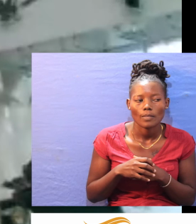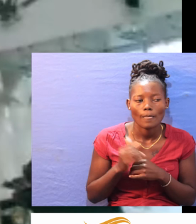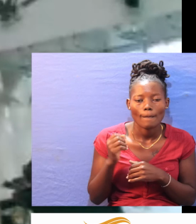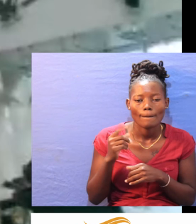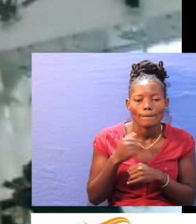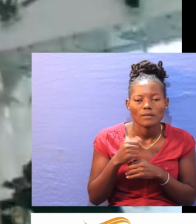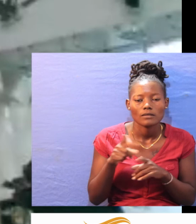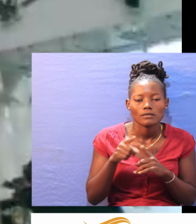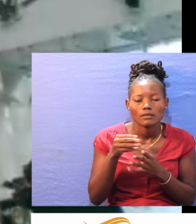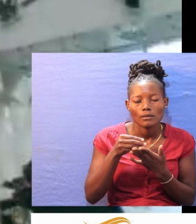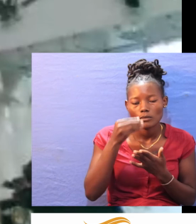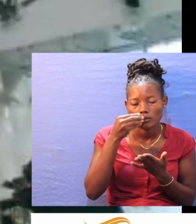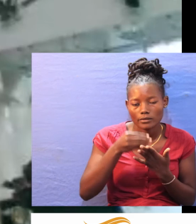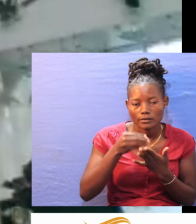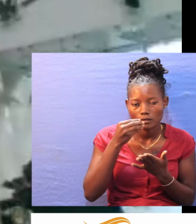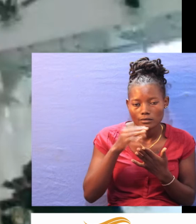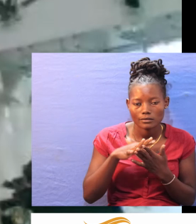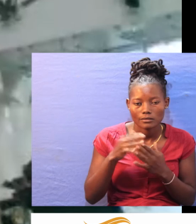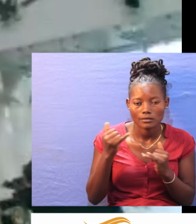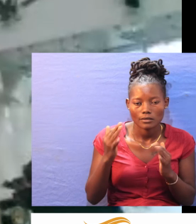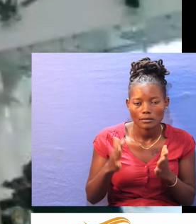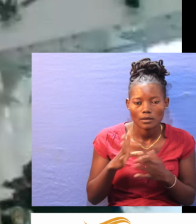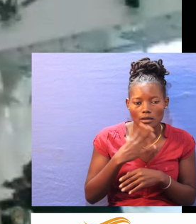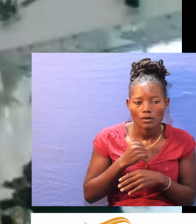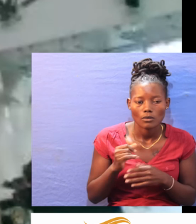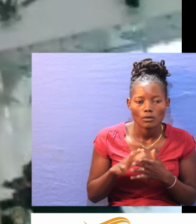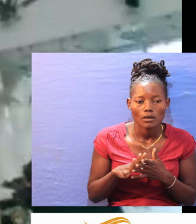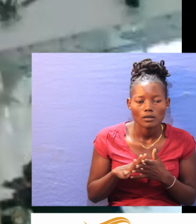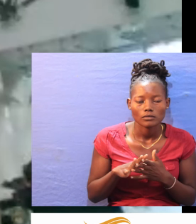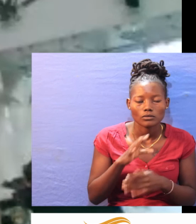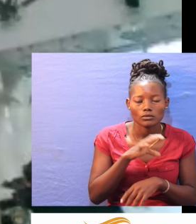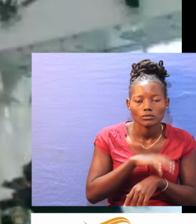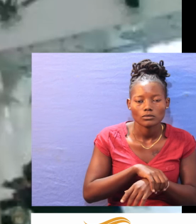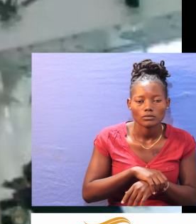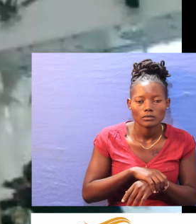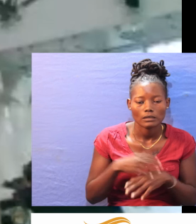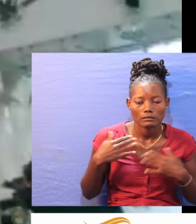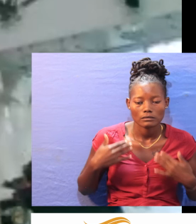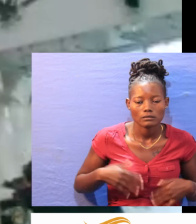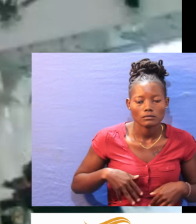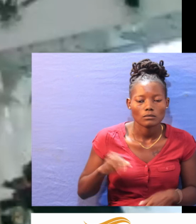with eating. If the athlete wants to gain body mass or they want to lose